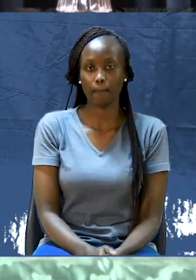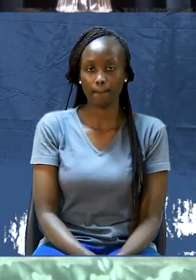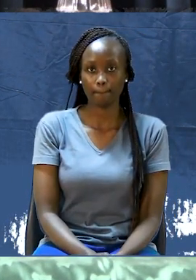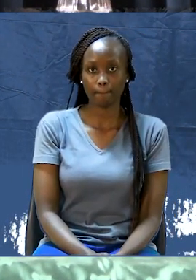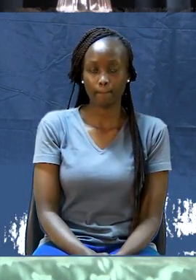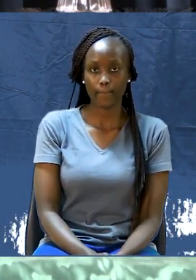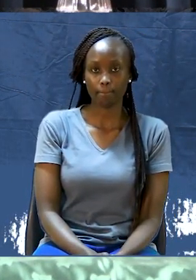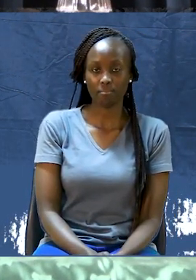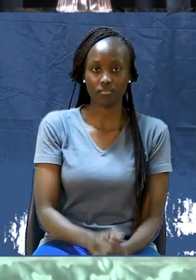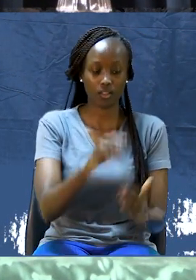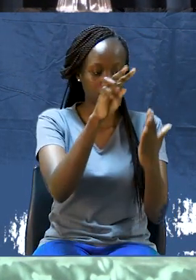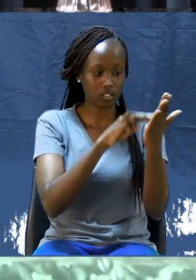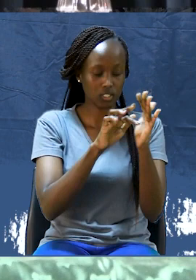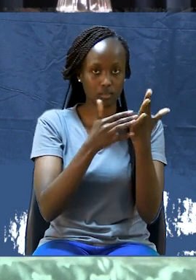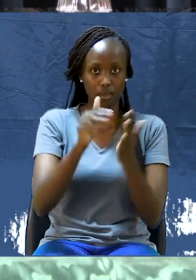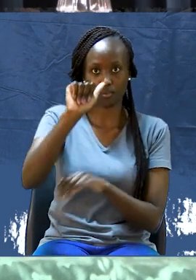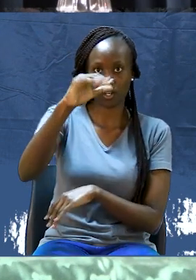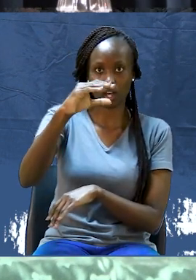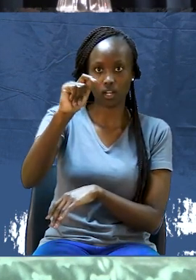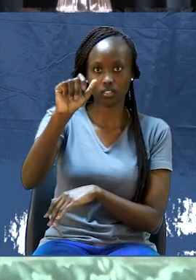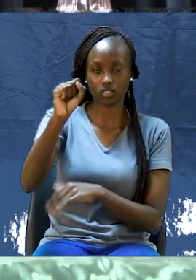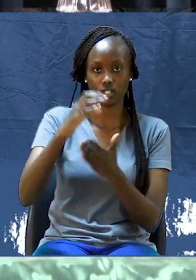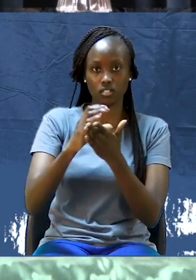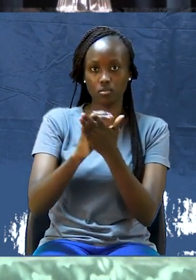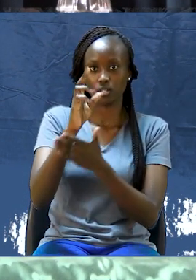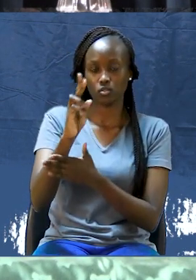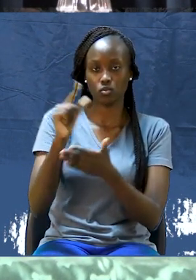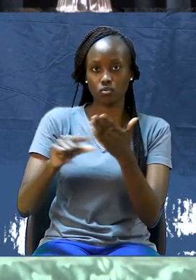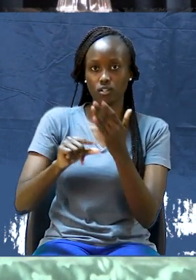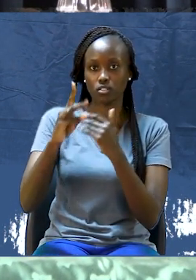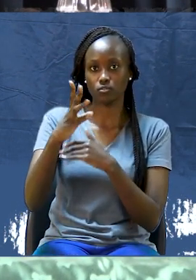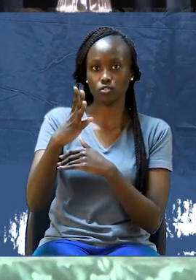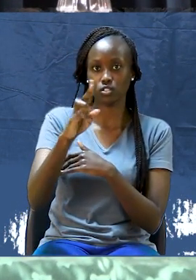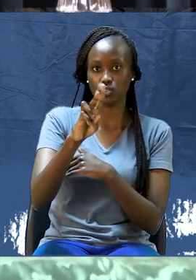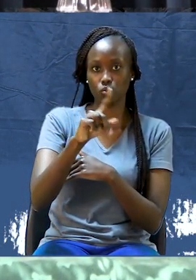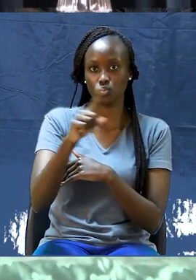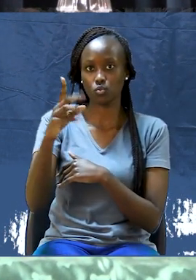Acts of the Apostles, chapter 2, verse 42 to 47.